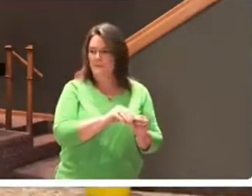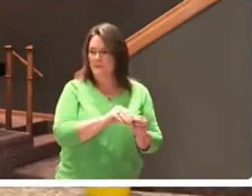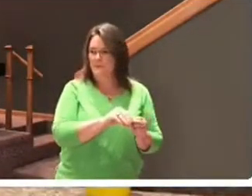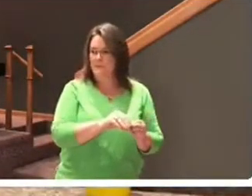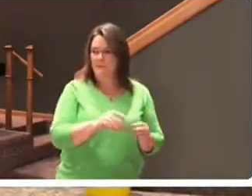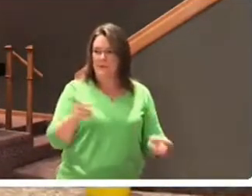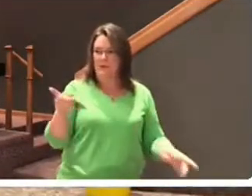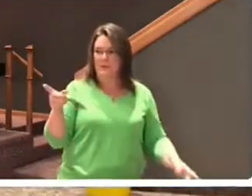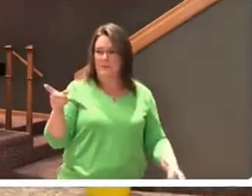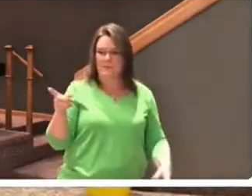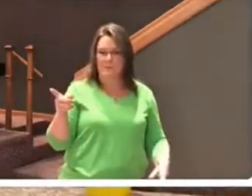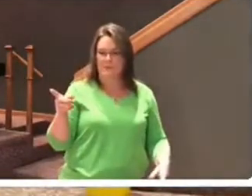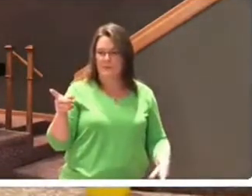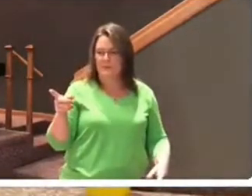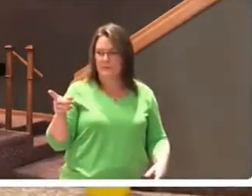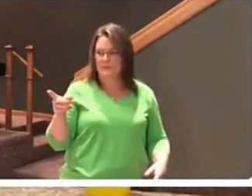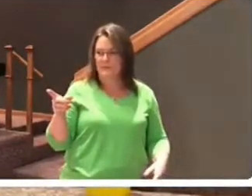Yeah, sure.